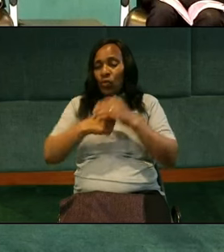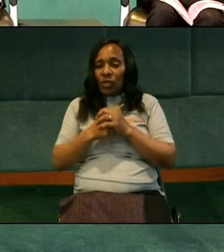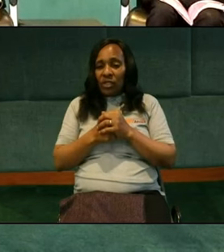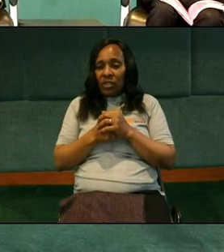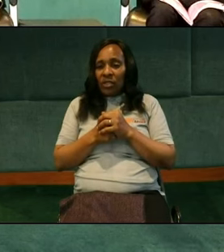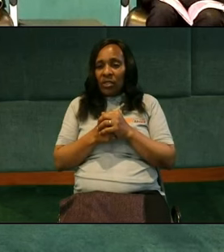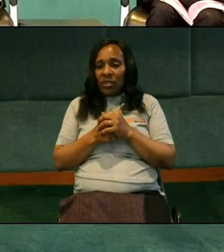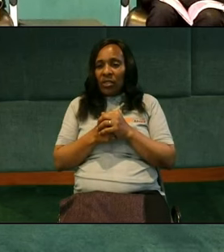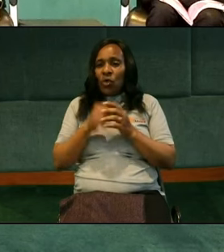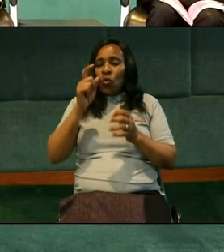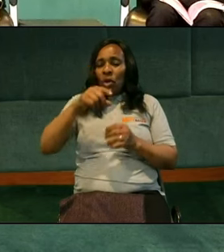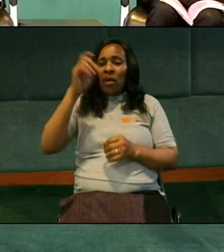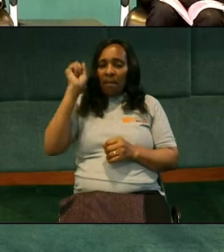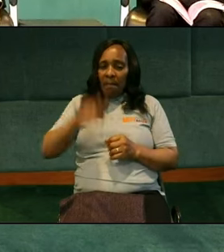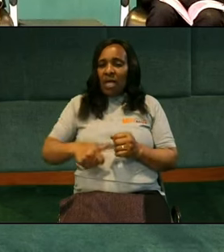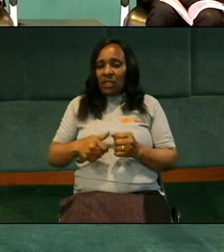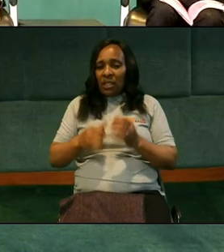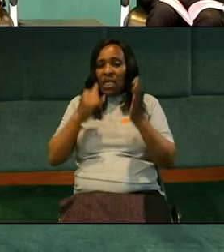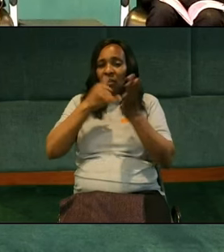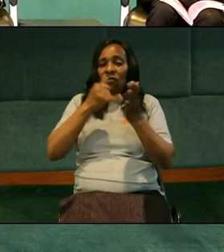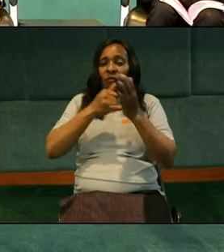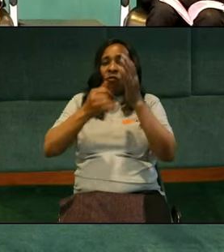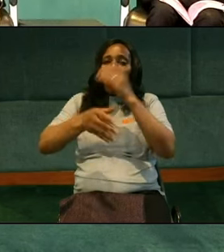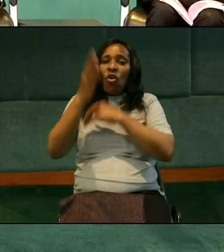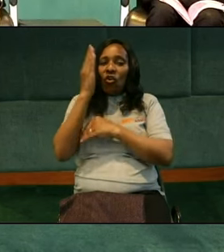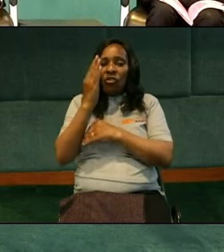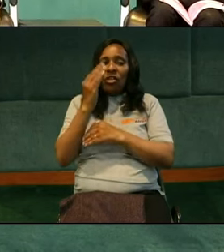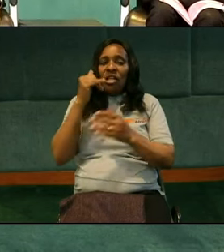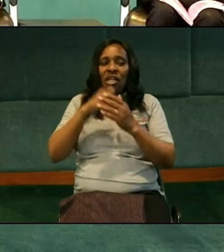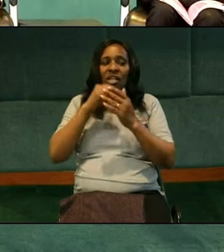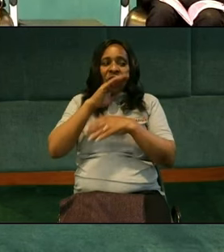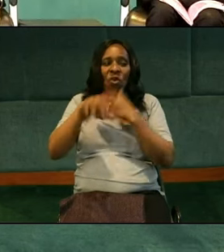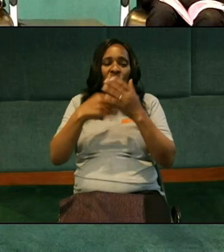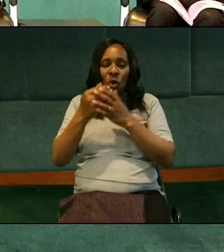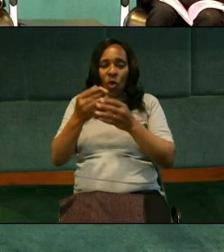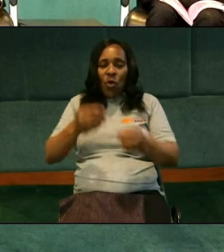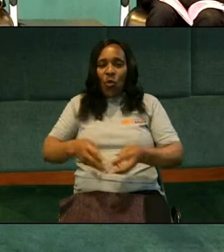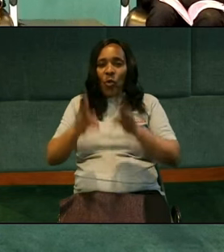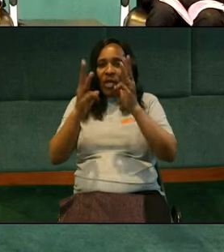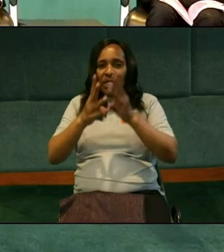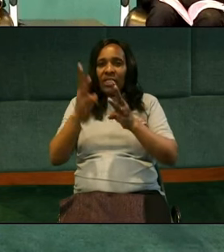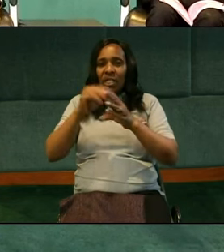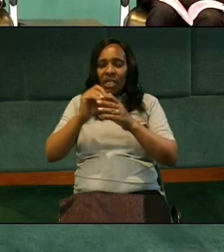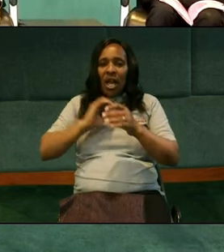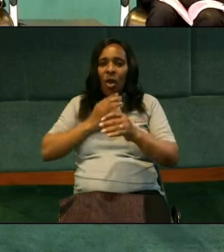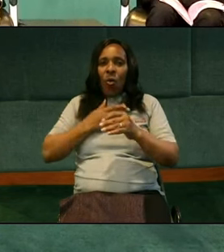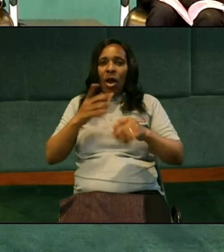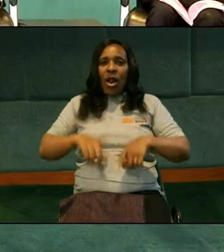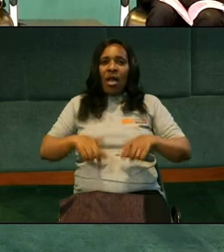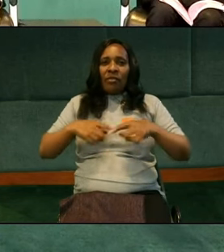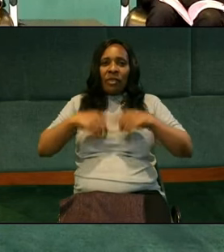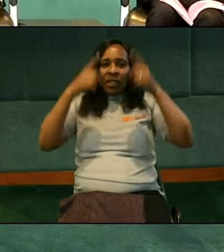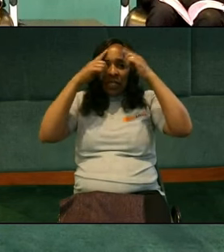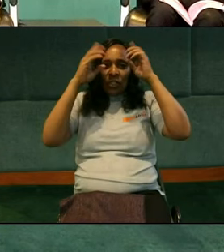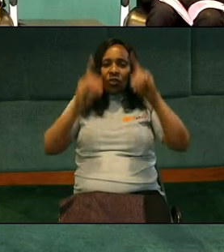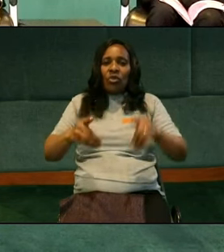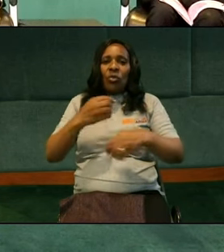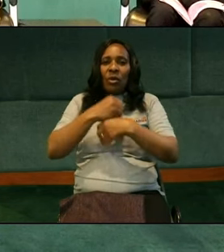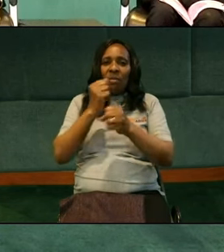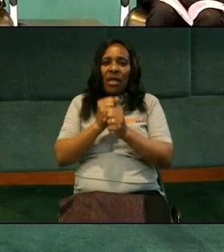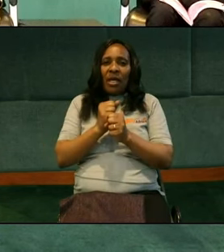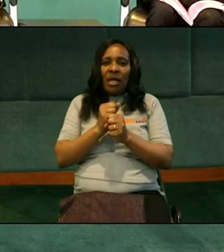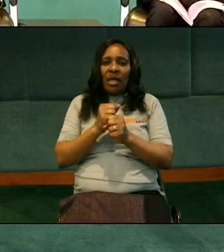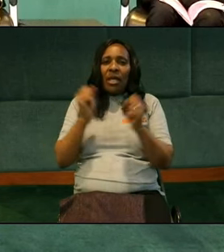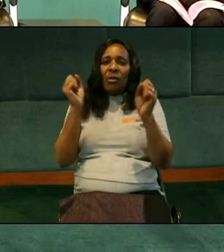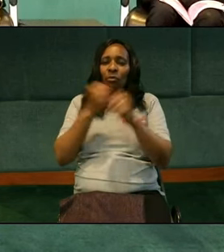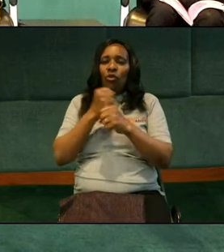that we should involve God in all aspects of our lives, in all the decisions that we make, that we may